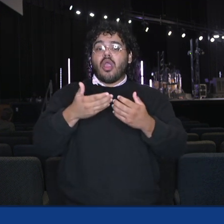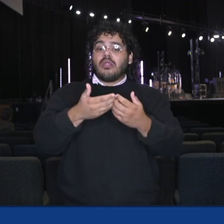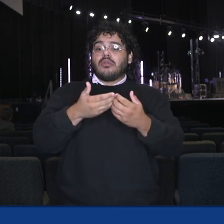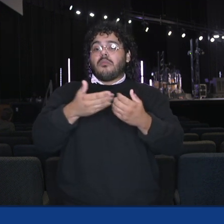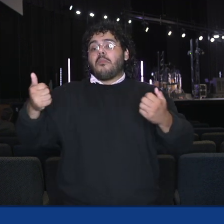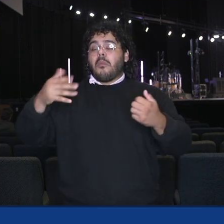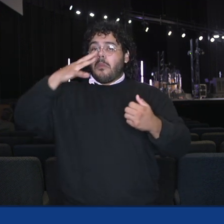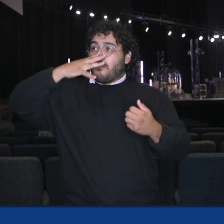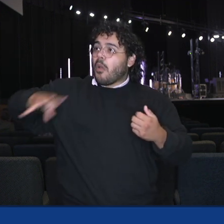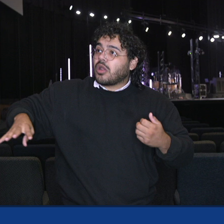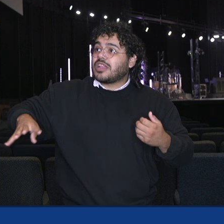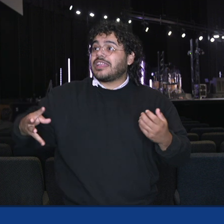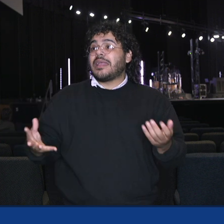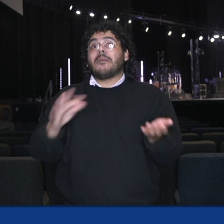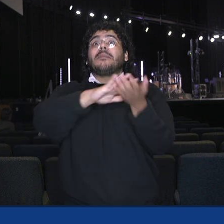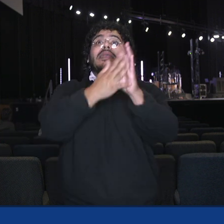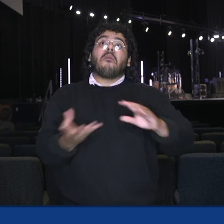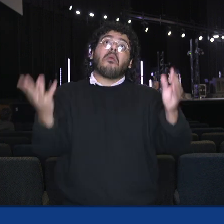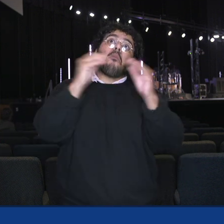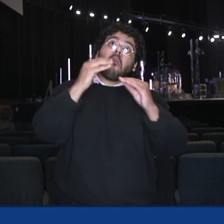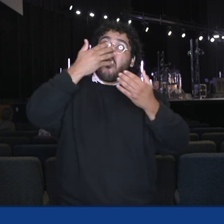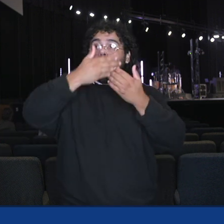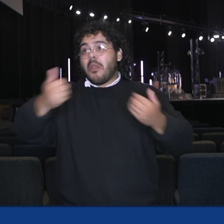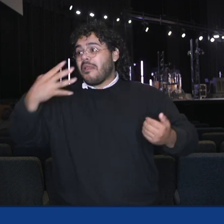gets favor? Those who can buy it.